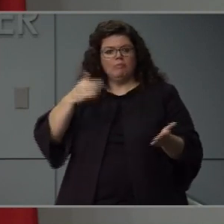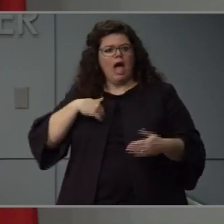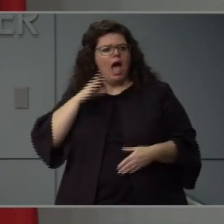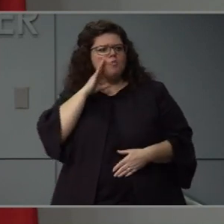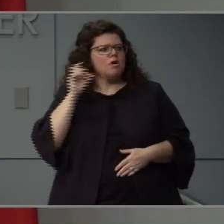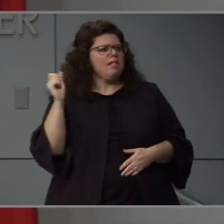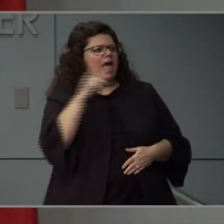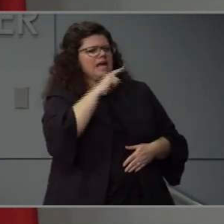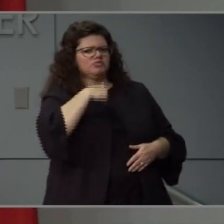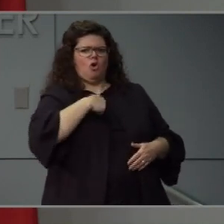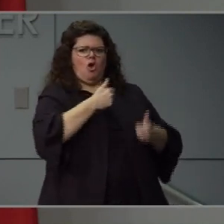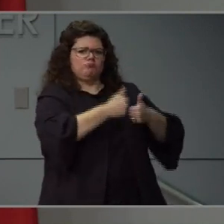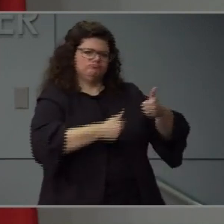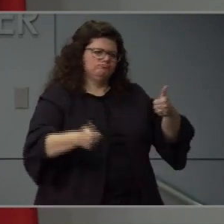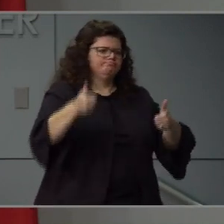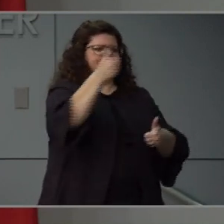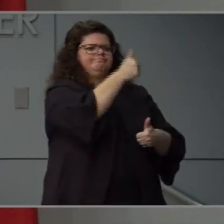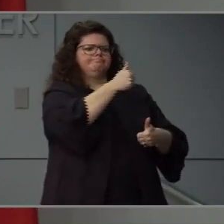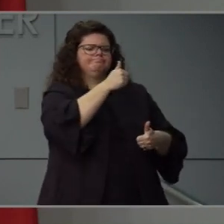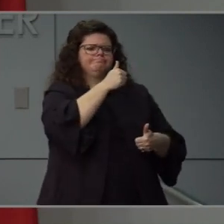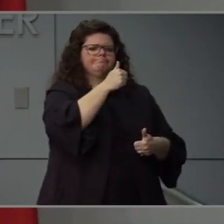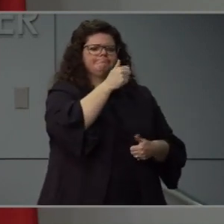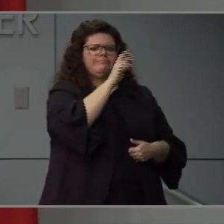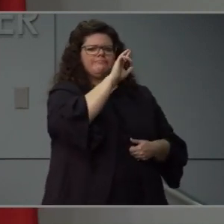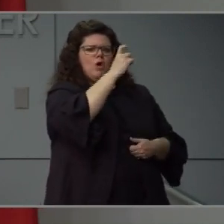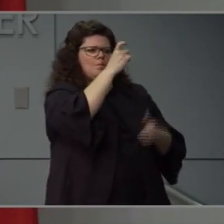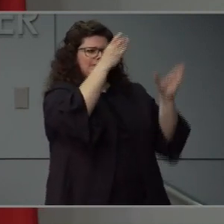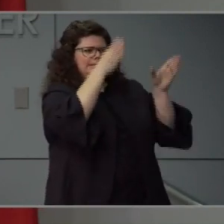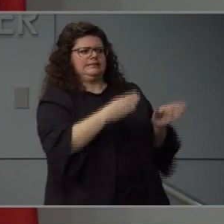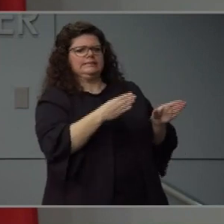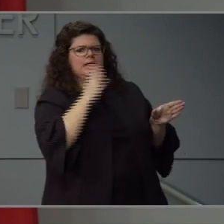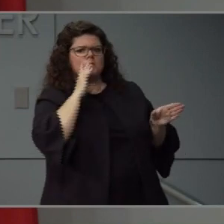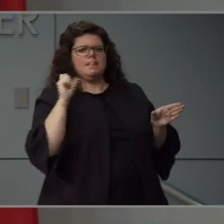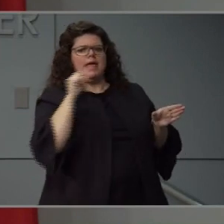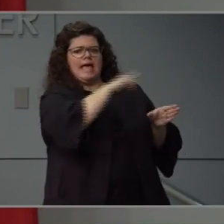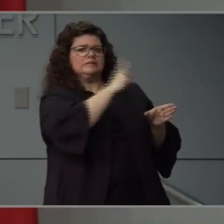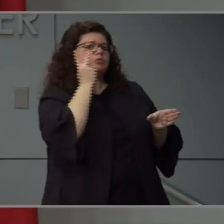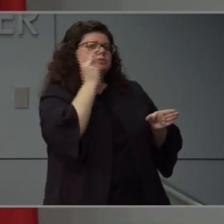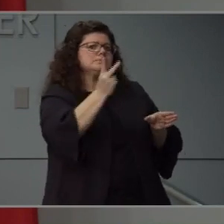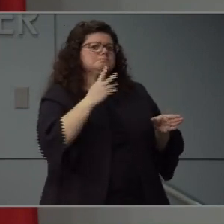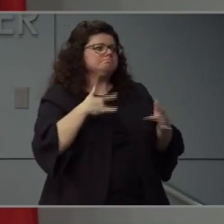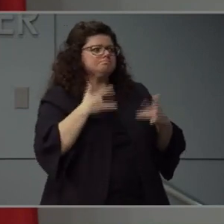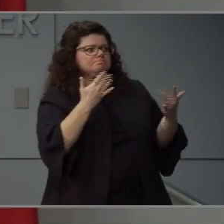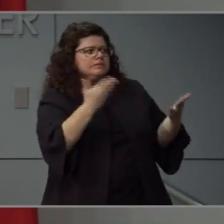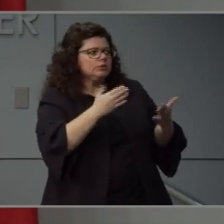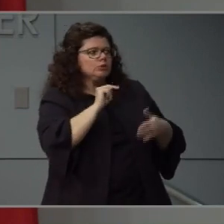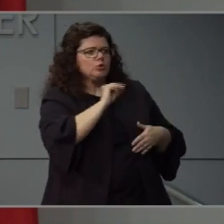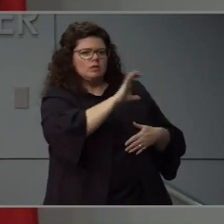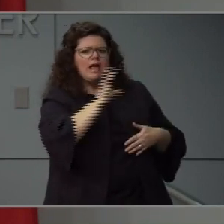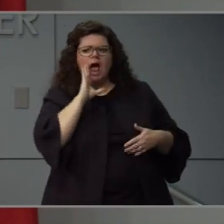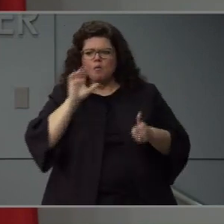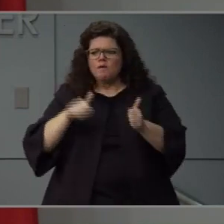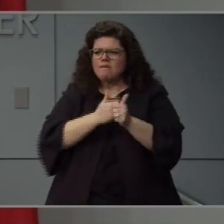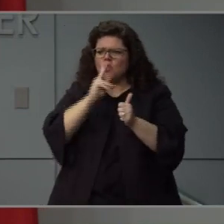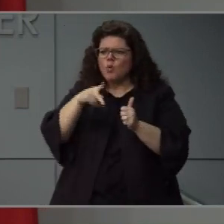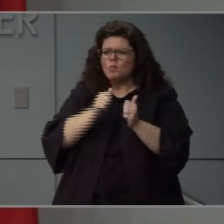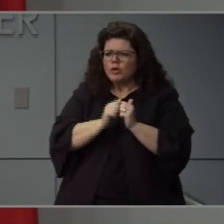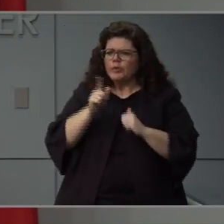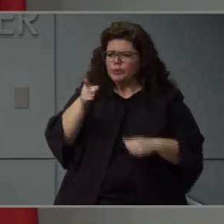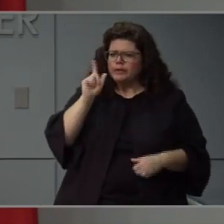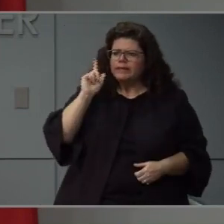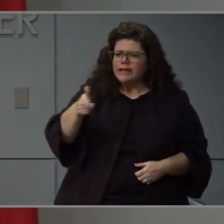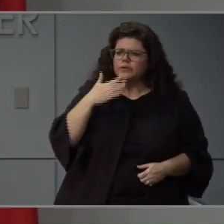and see if anything is going on here in North Carolina. So we will follow back up with you. Thanks for